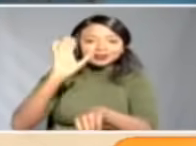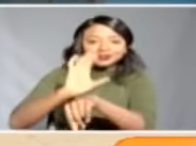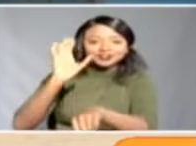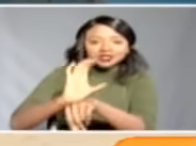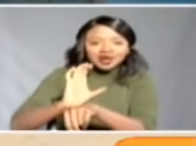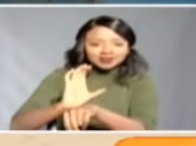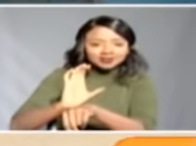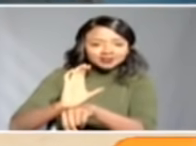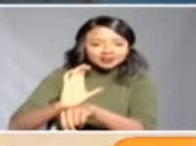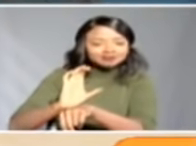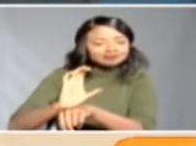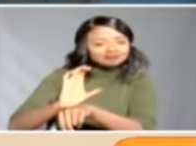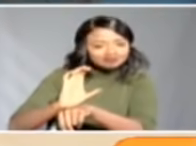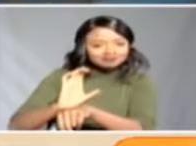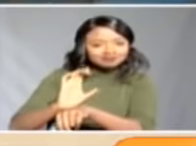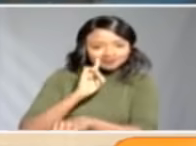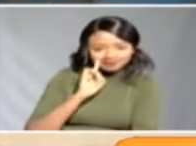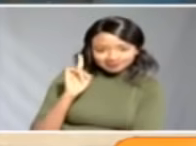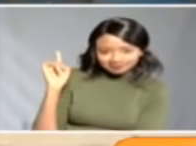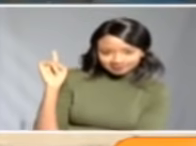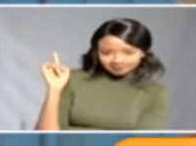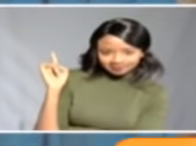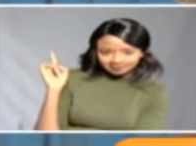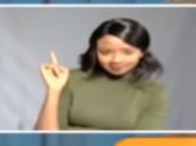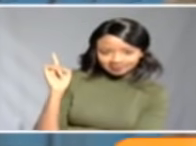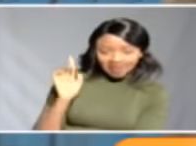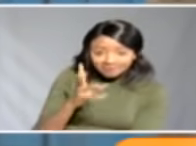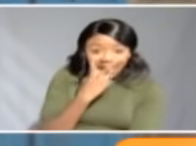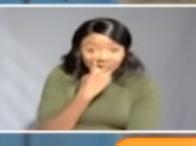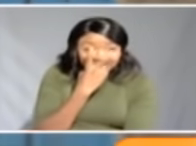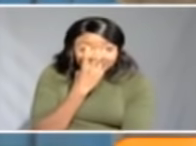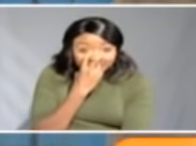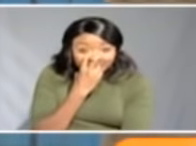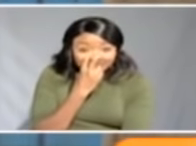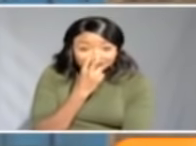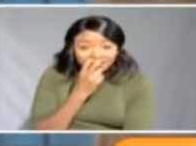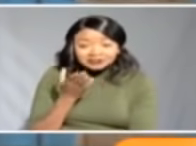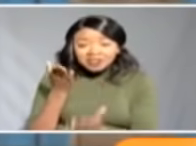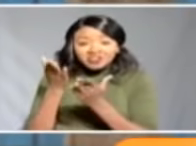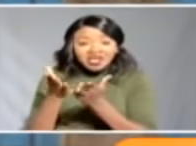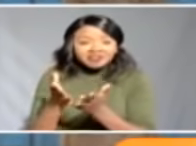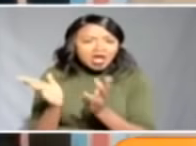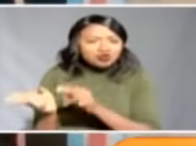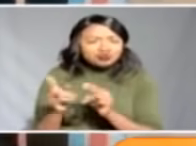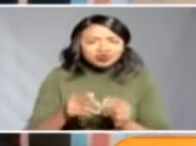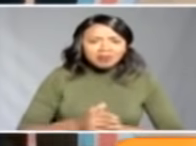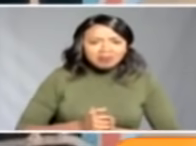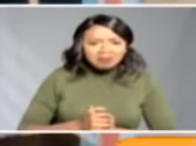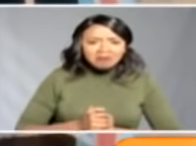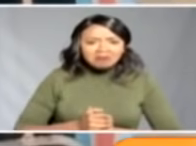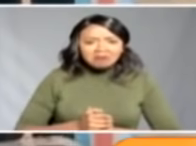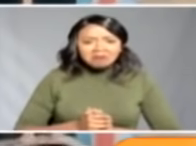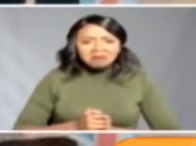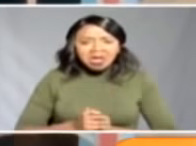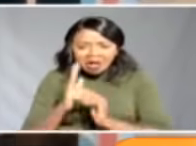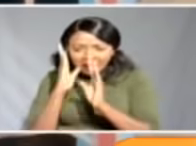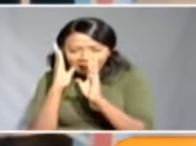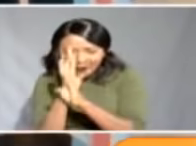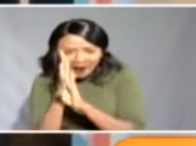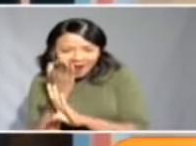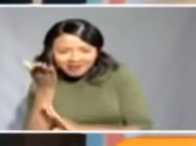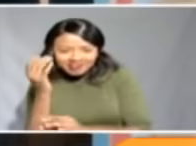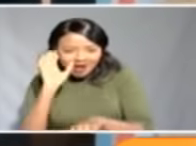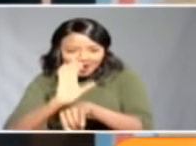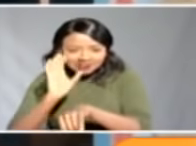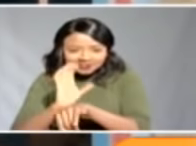church, Full Gospel Church. The suspect, Ababa Shon as he is commonly known here, allegedly hid in the church